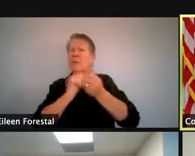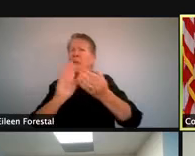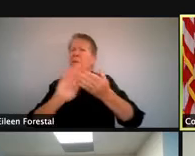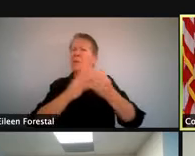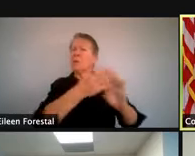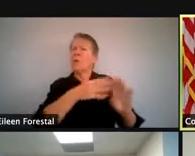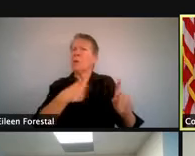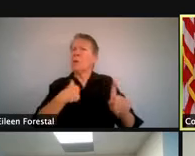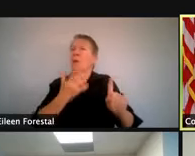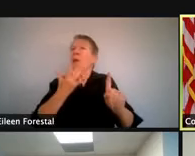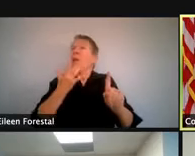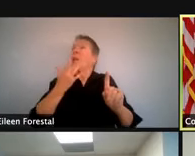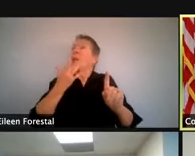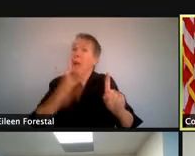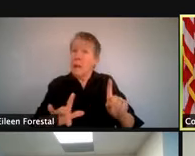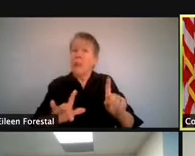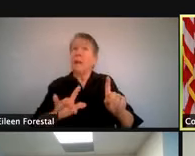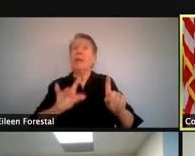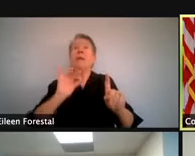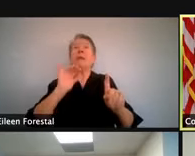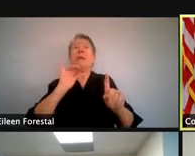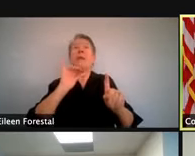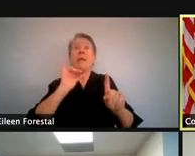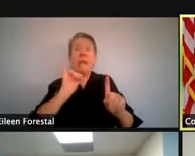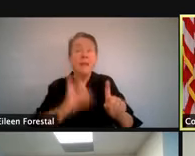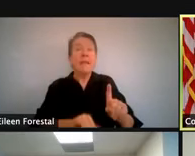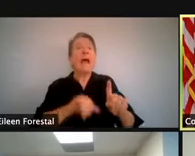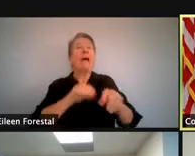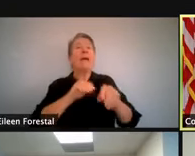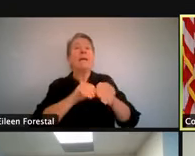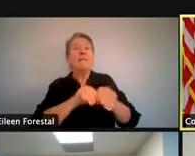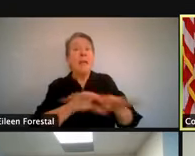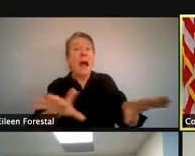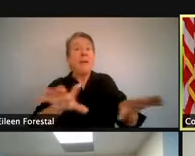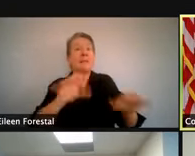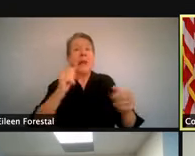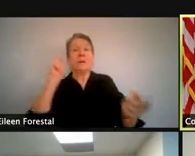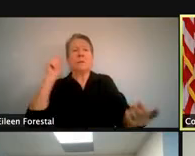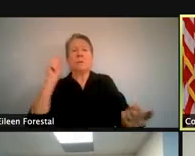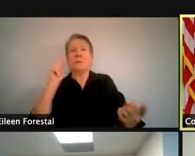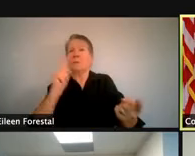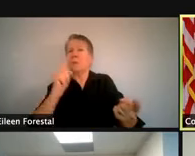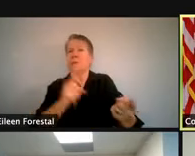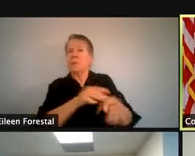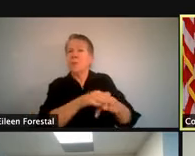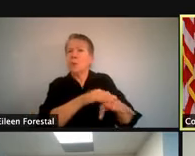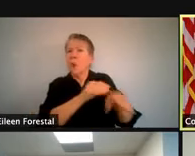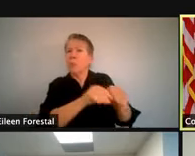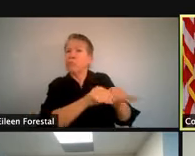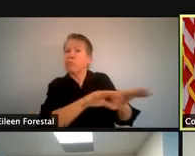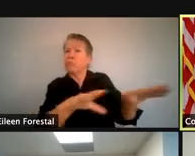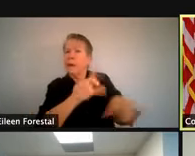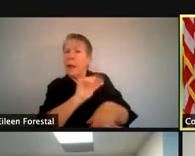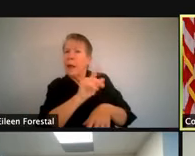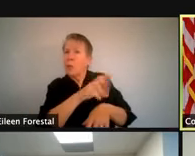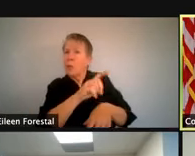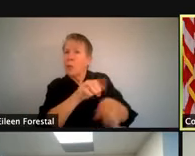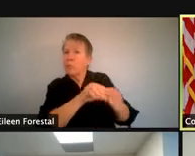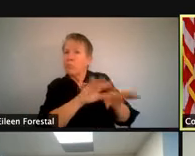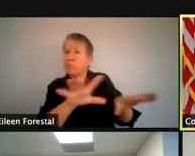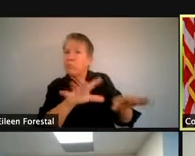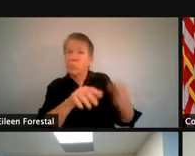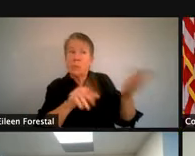virus has slowed down a bit. I don't know if Dr. Tan has any comments on that. No. Okay.